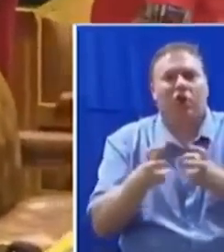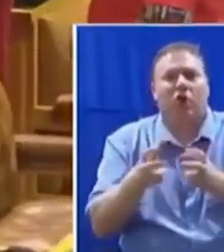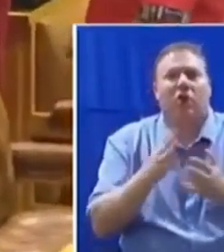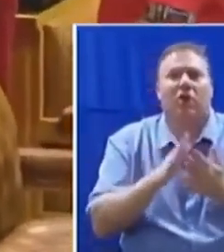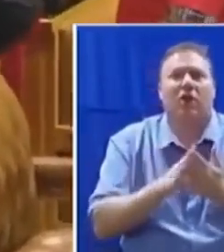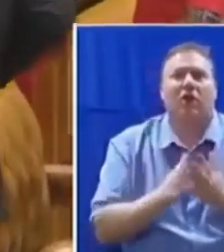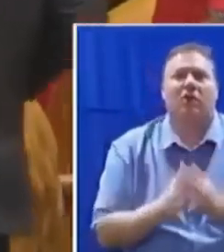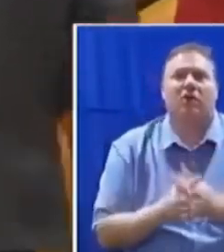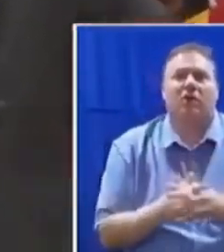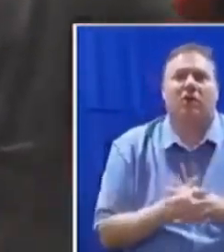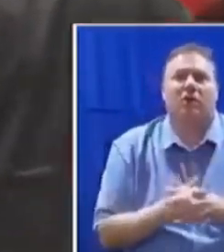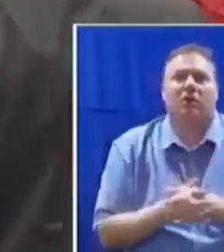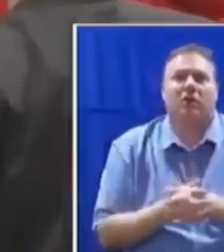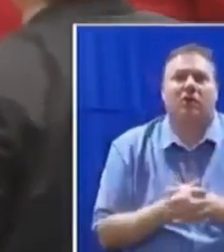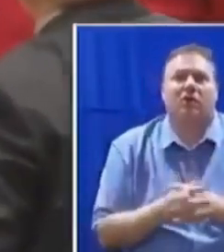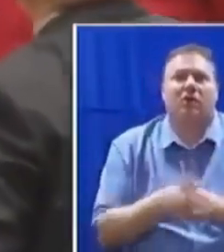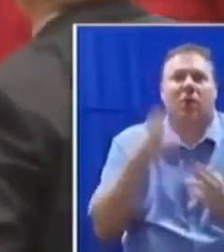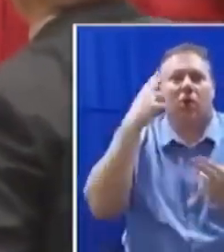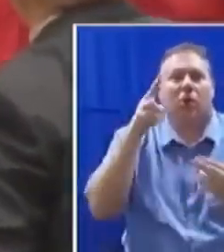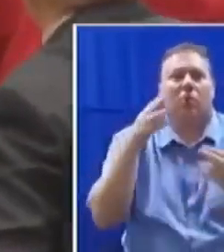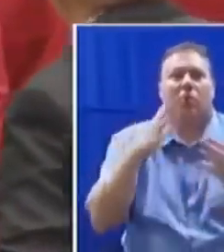Honorable members, could you please sit down?